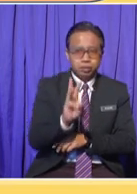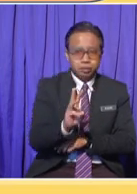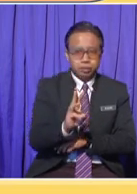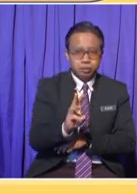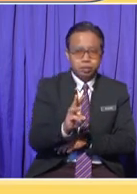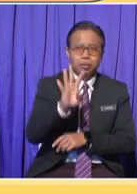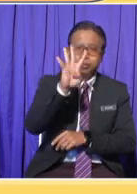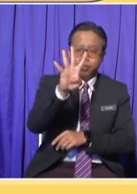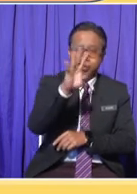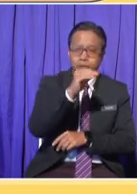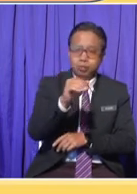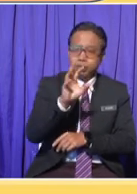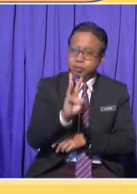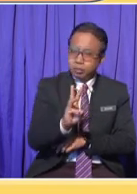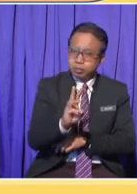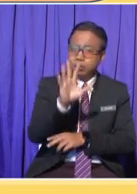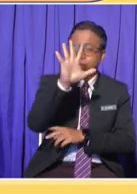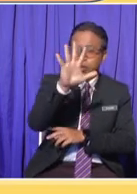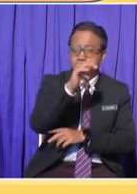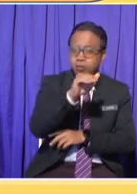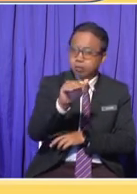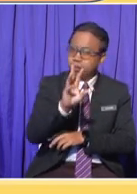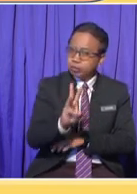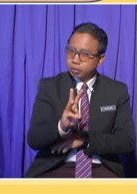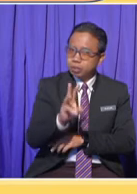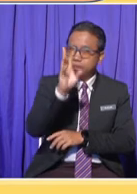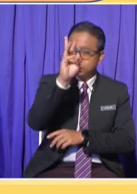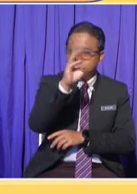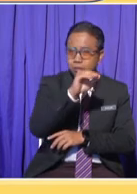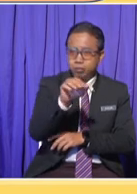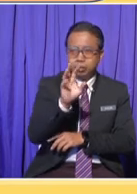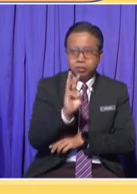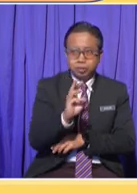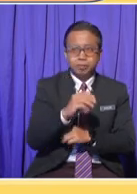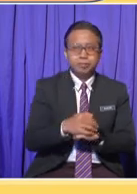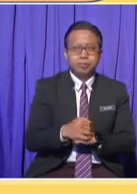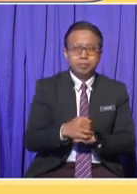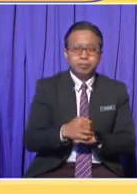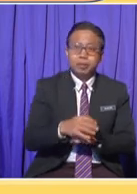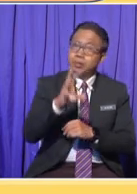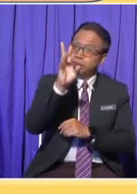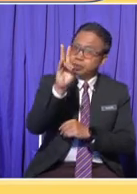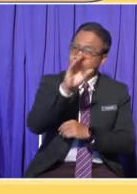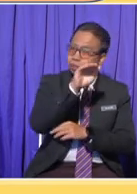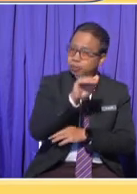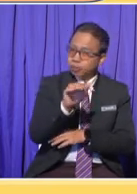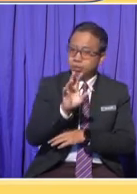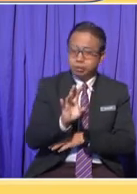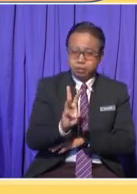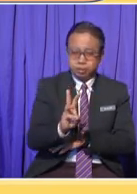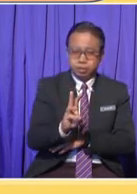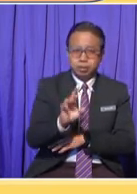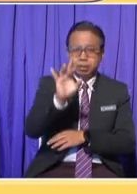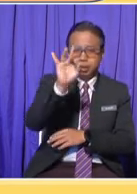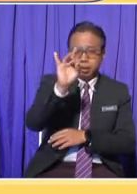4 over 6, 5 over 6, 6 over 6, 7 over 6, 8